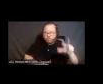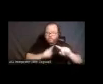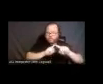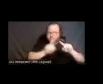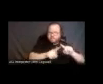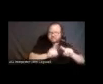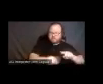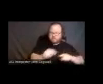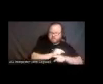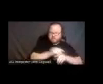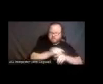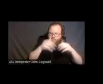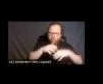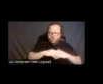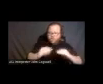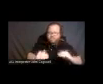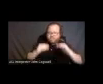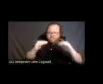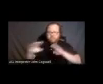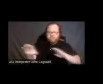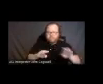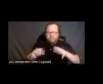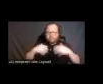on advanced behavioral health topics.